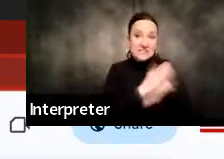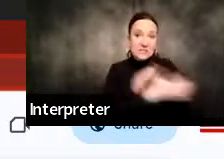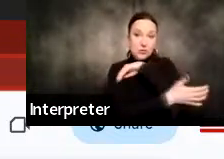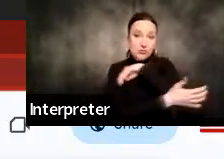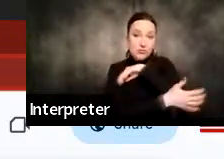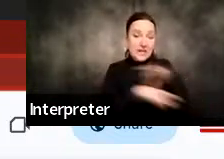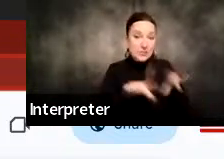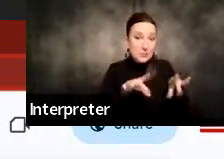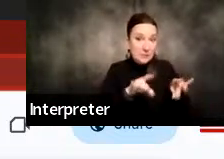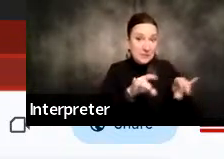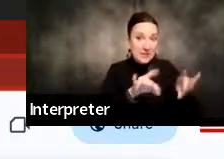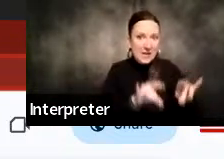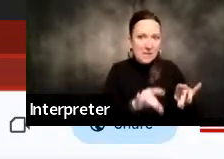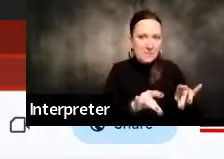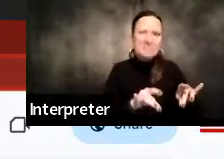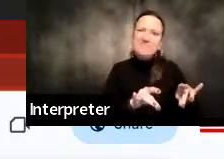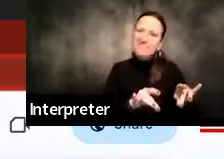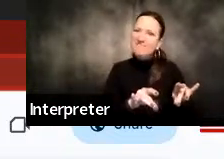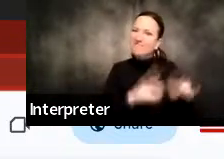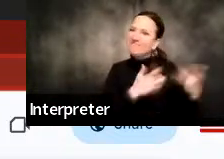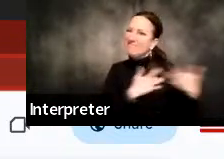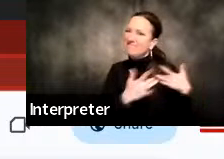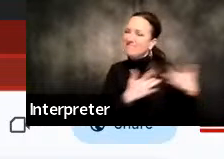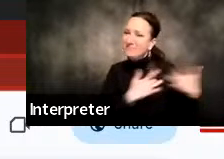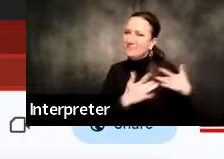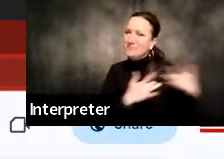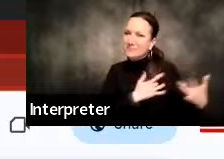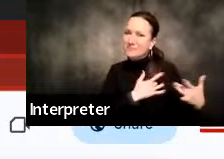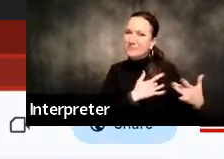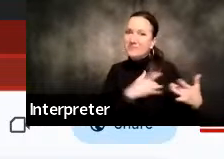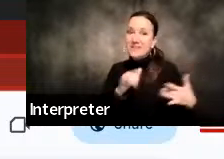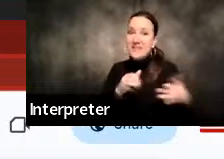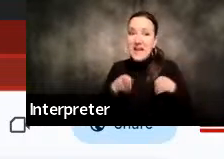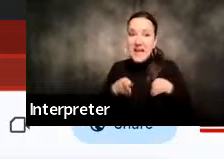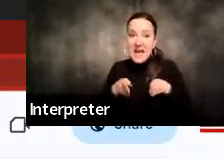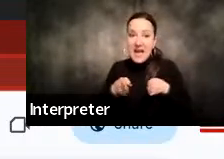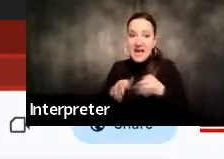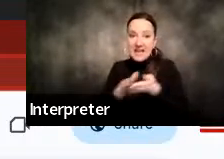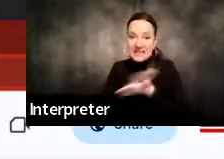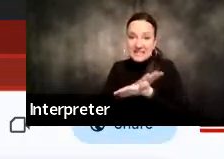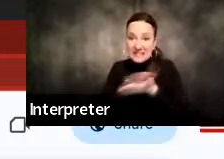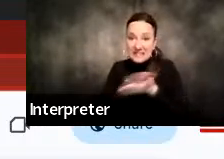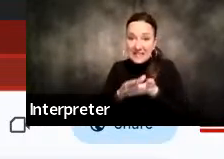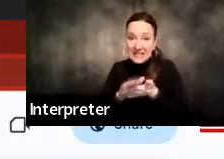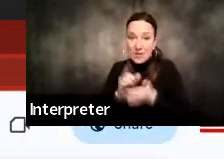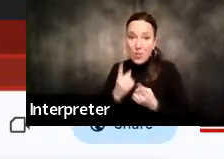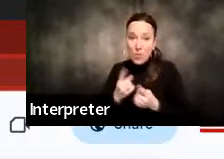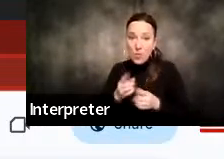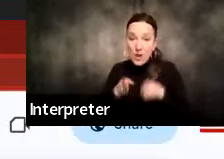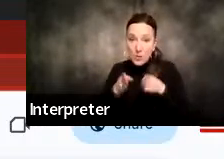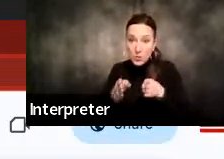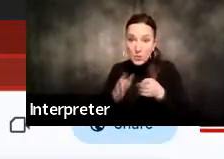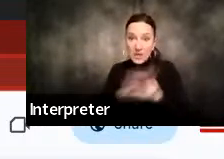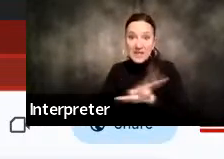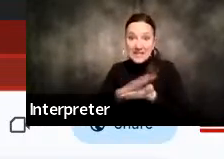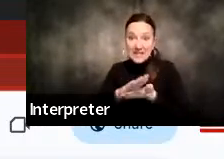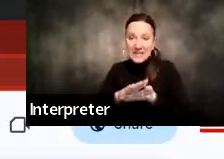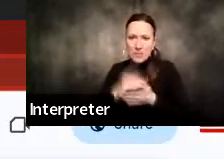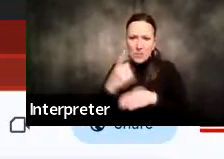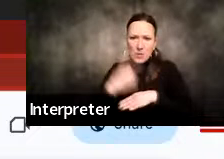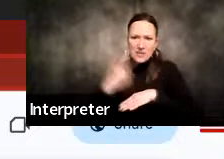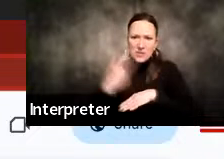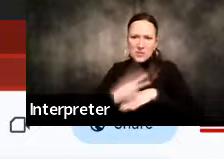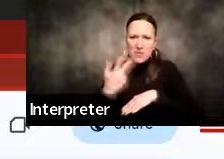with DPW, because it's just the alley is clean 1 week by DPW, and then you'll come back in a couple of days and it's